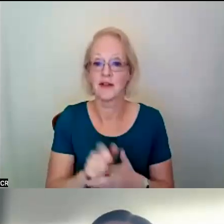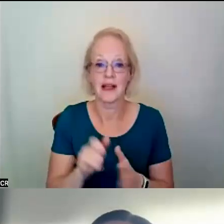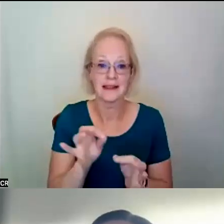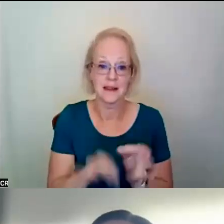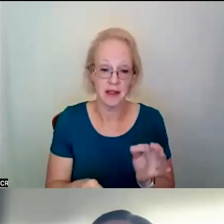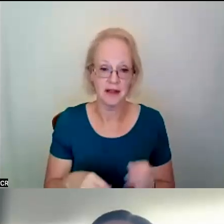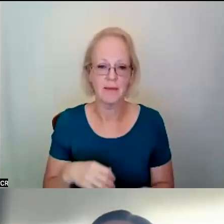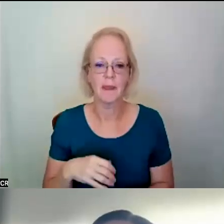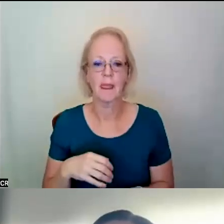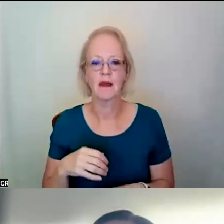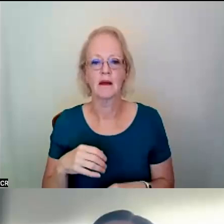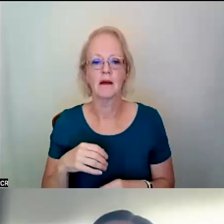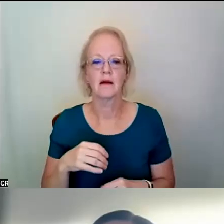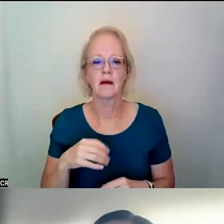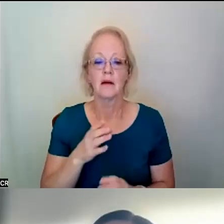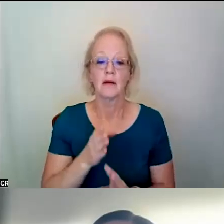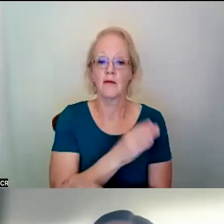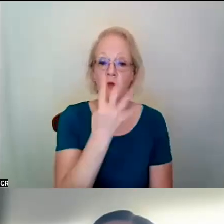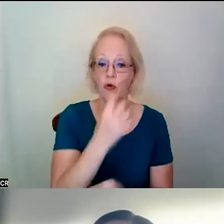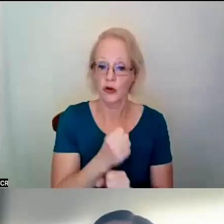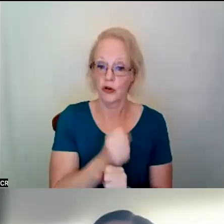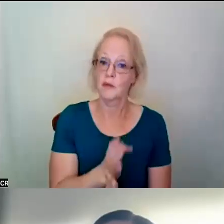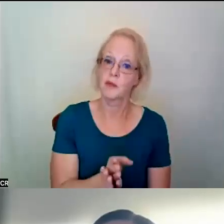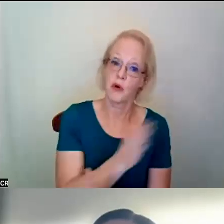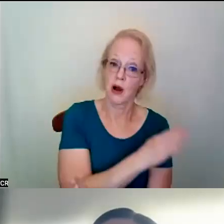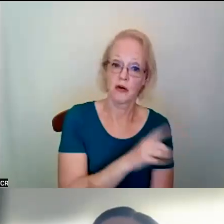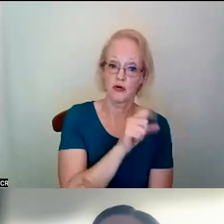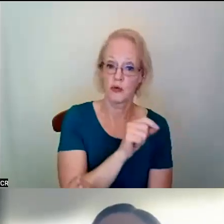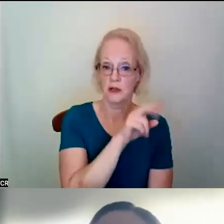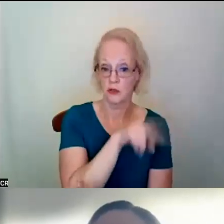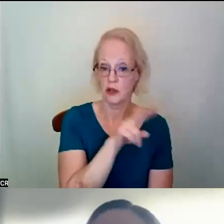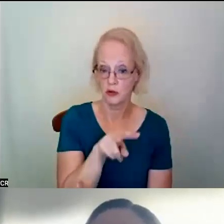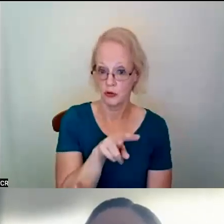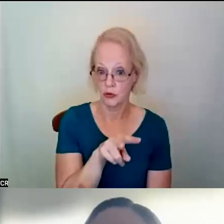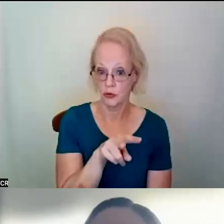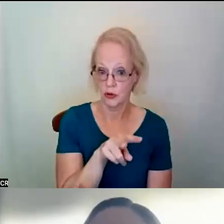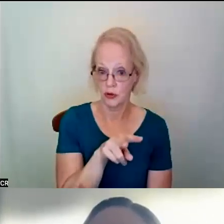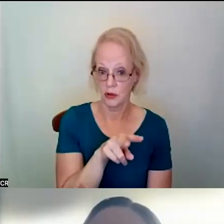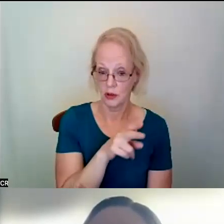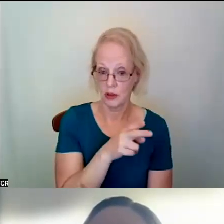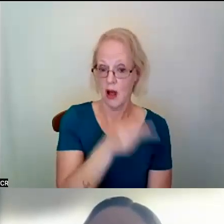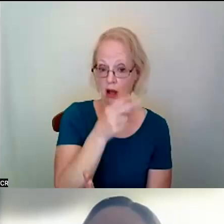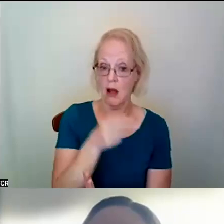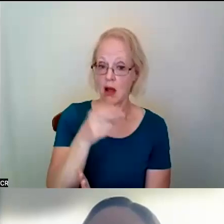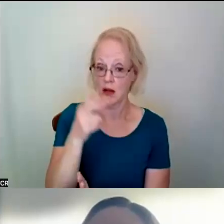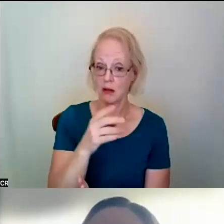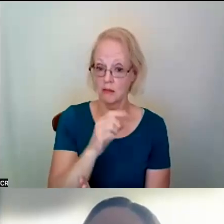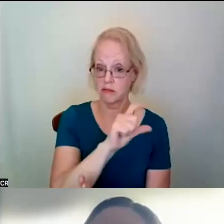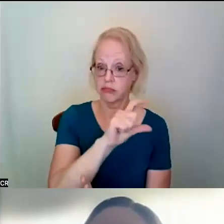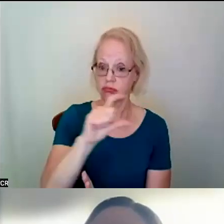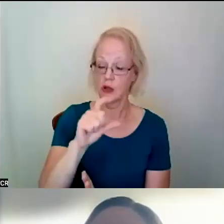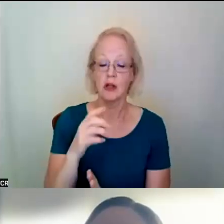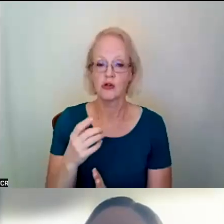The returns in the 4 years prior to 2022 were sufficient because we didn't